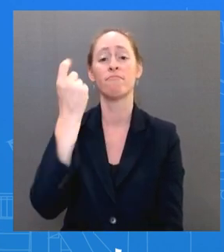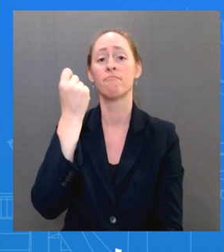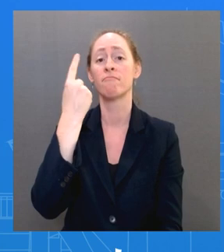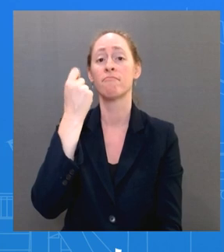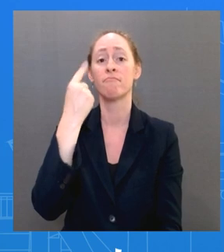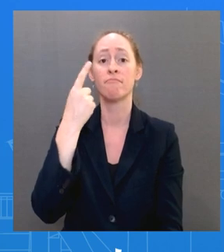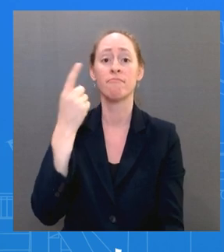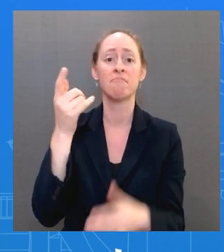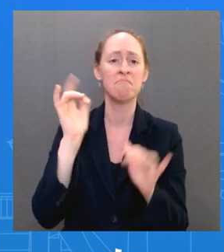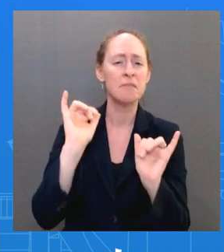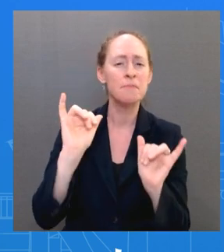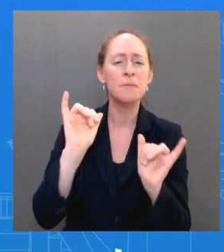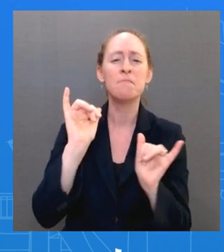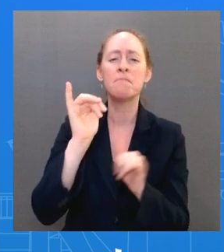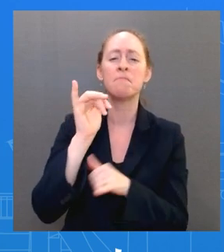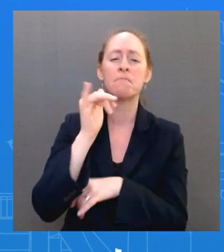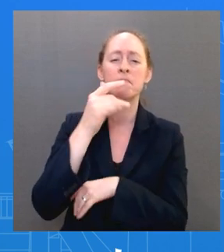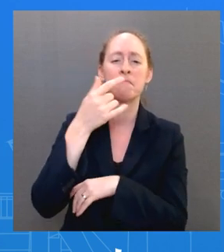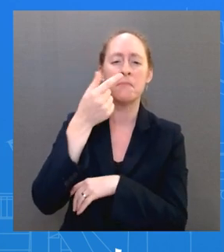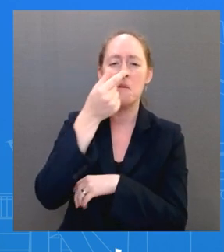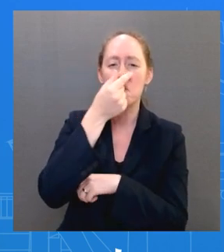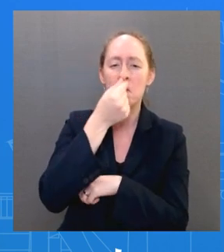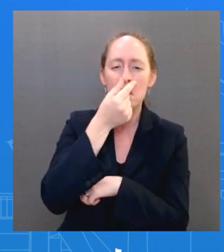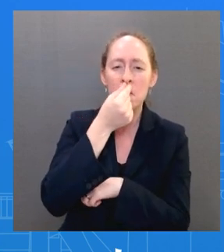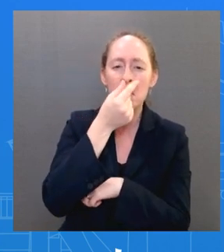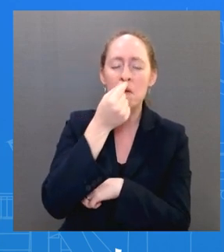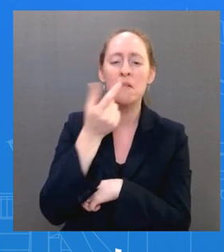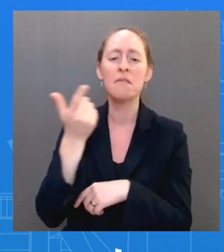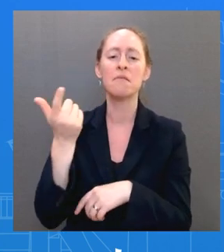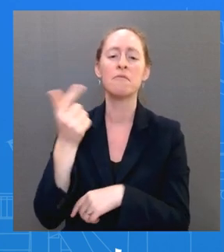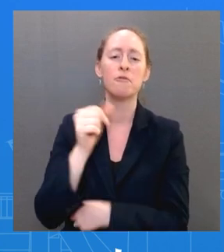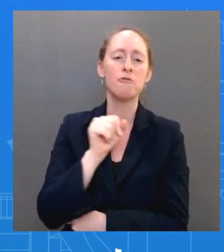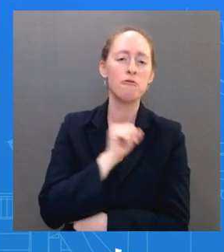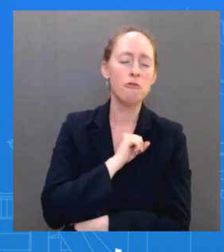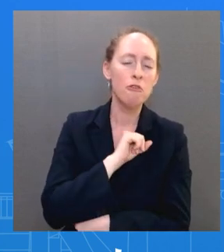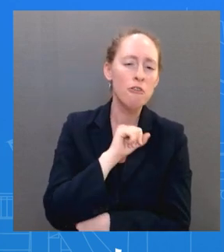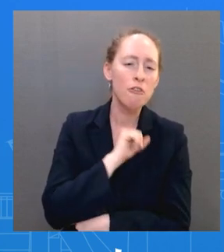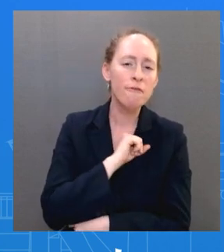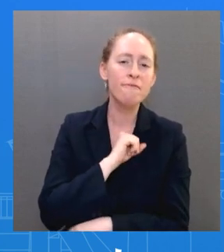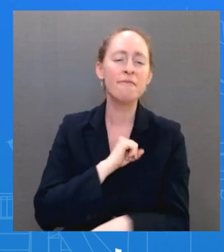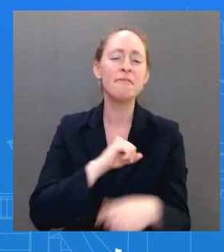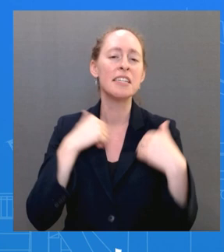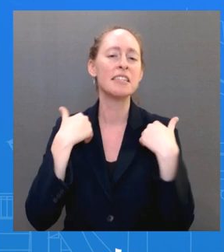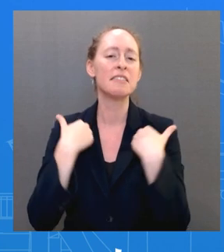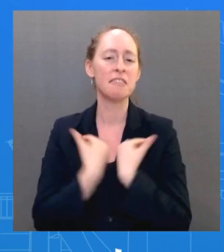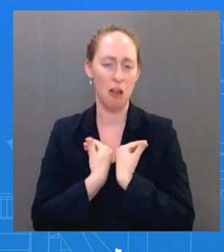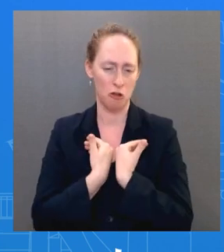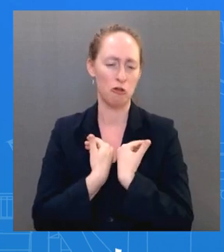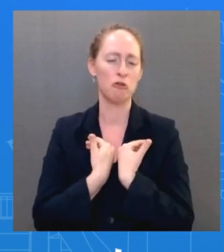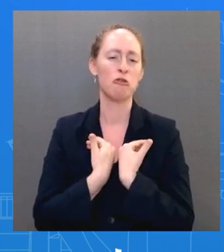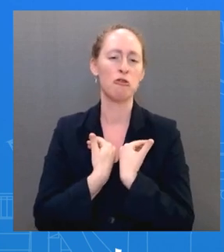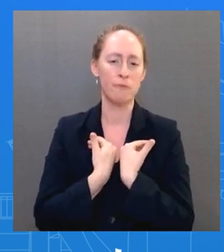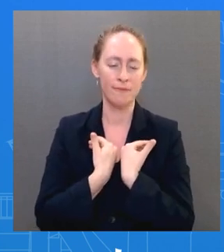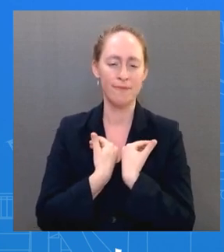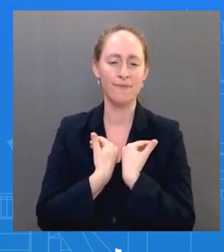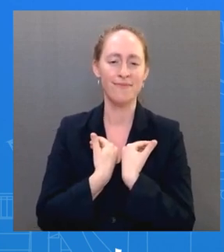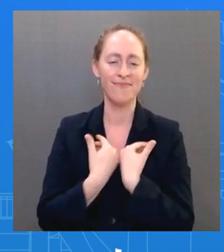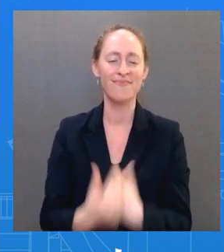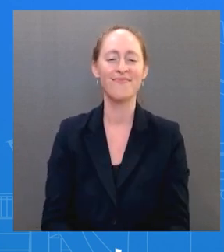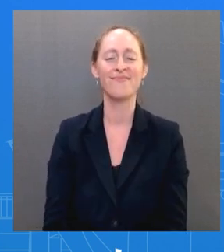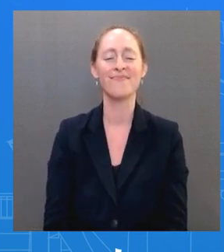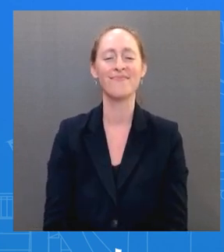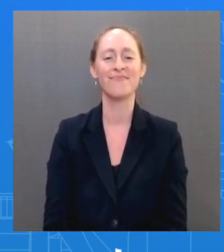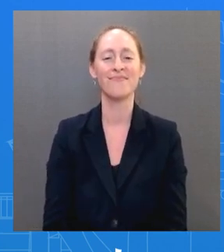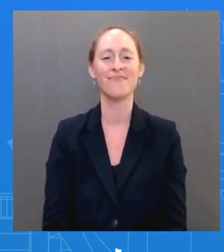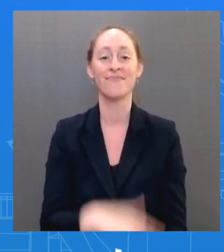now loose cough. His voice is deeper this morning. His pulse, blood pressure, respiratory rate, and oxygen